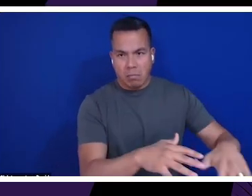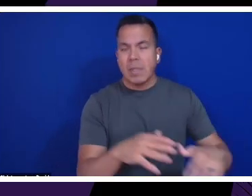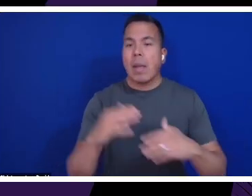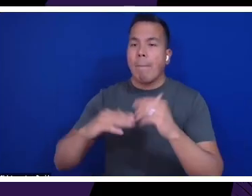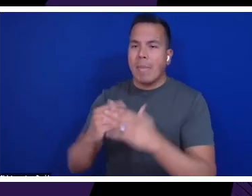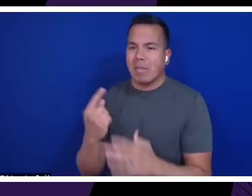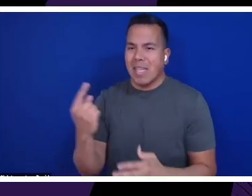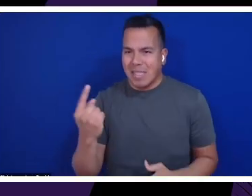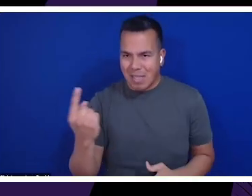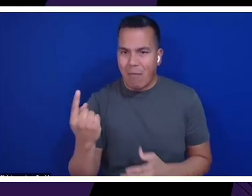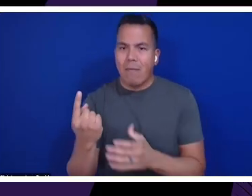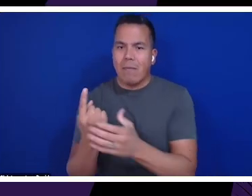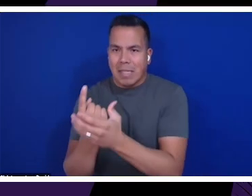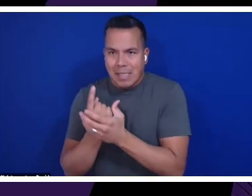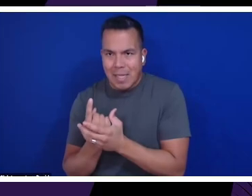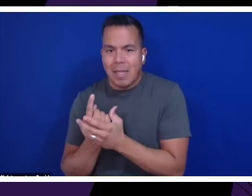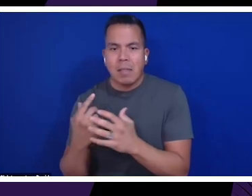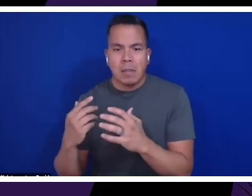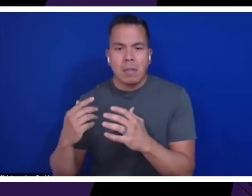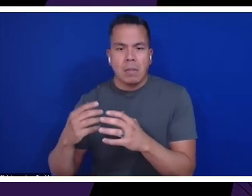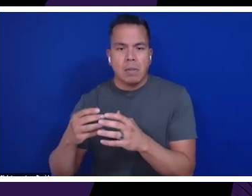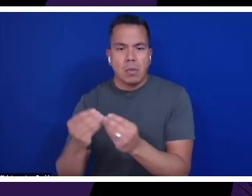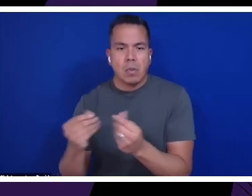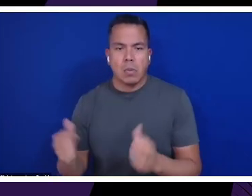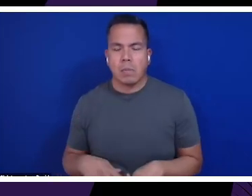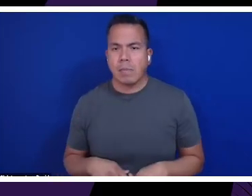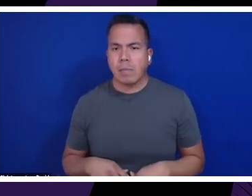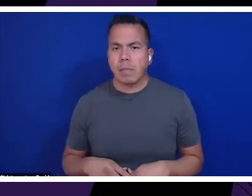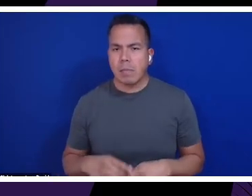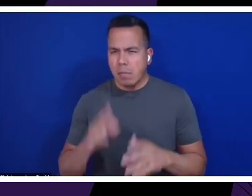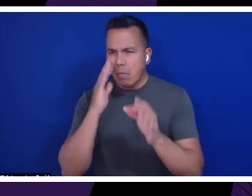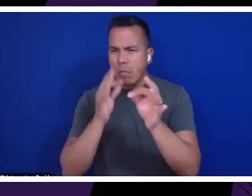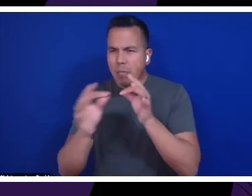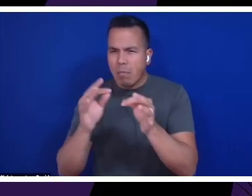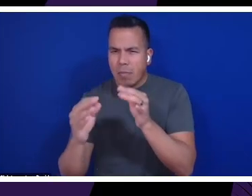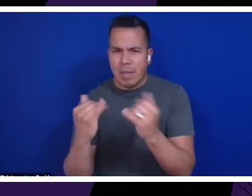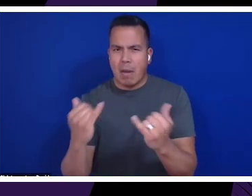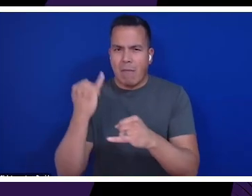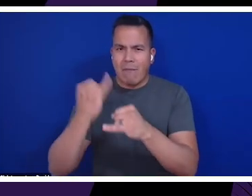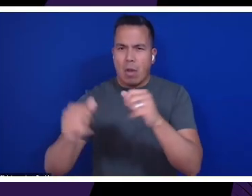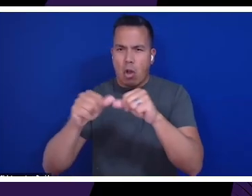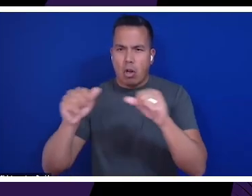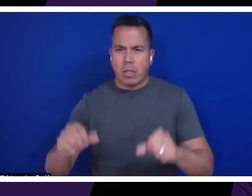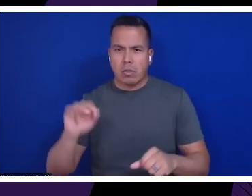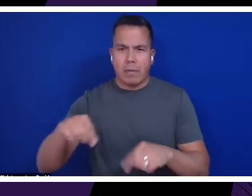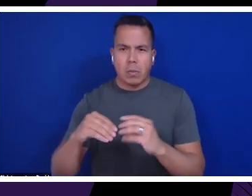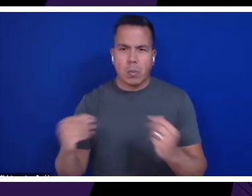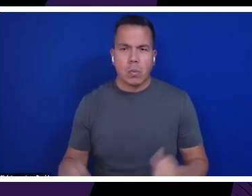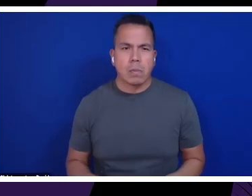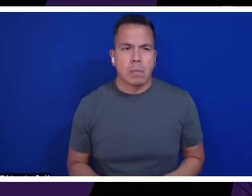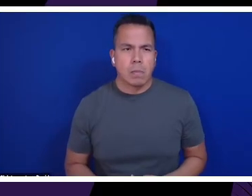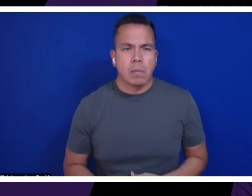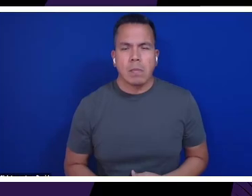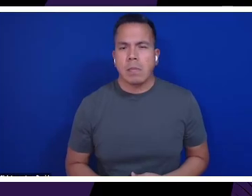solution. Now let me walk you through the final architecture. Yeah. The